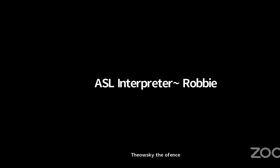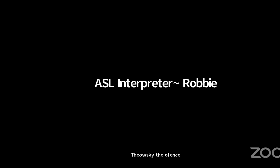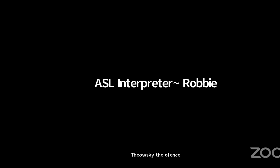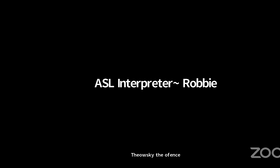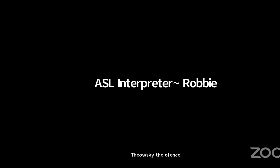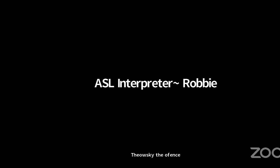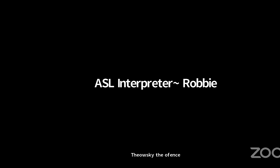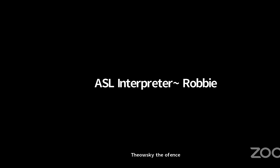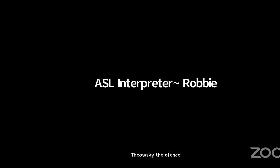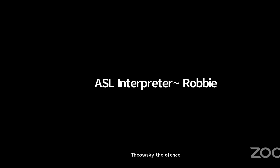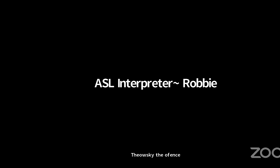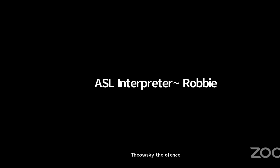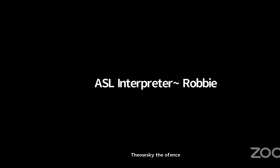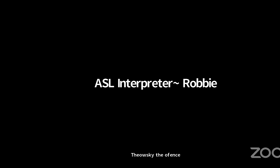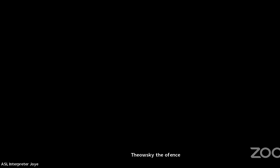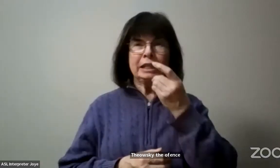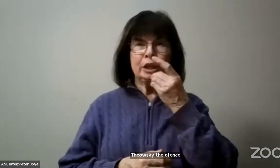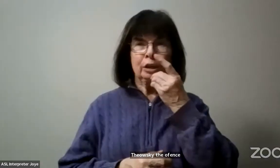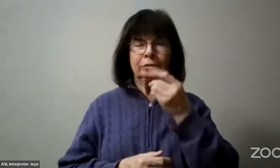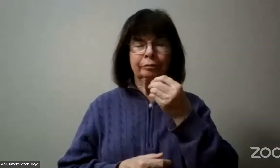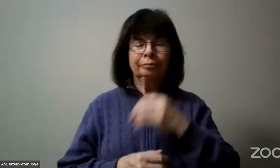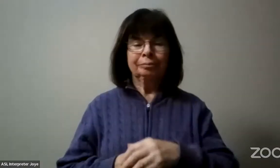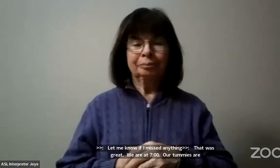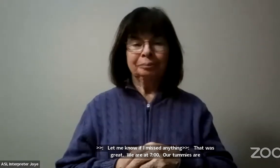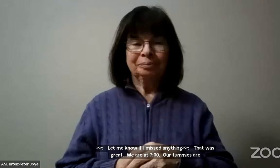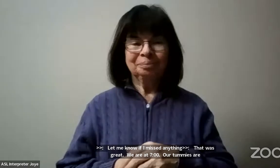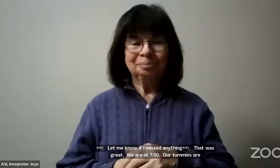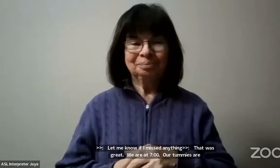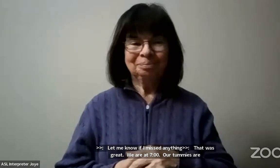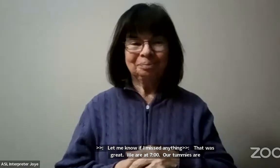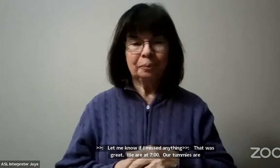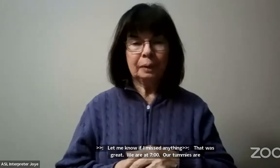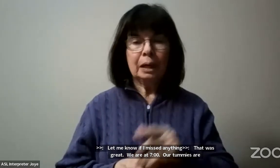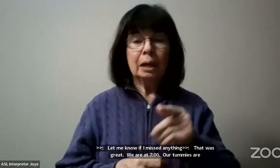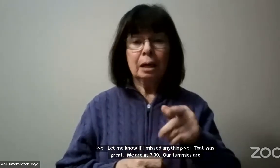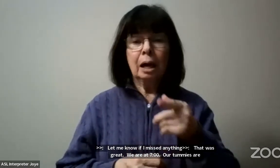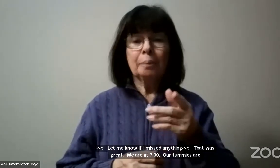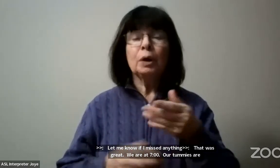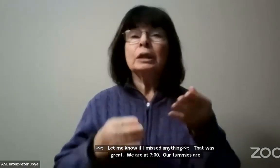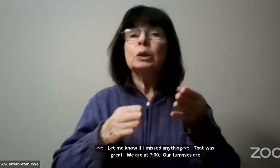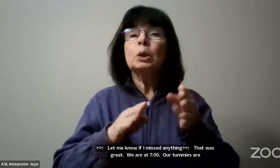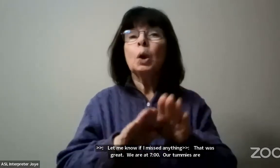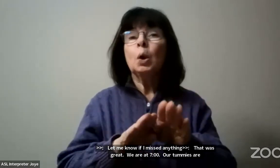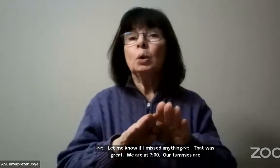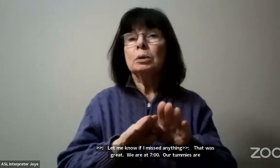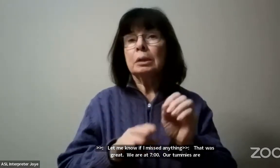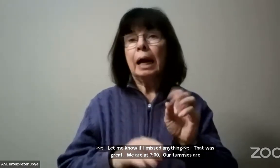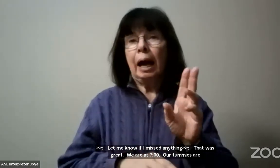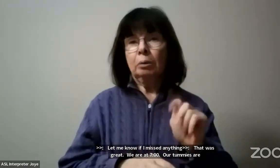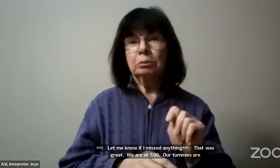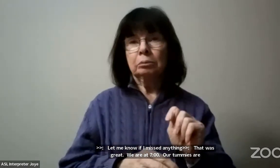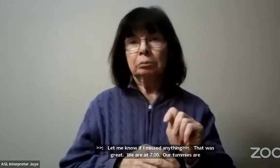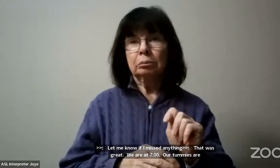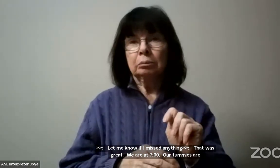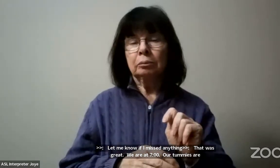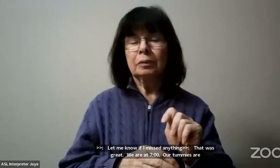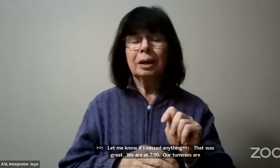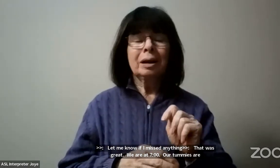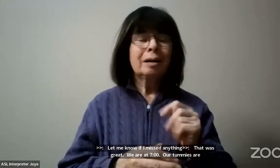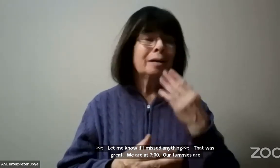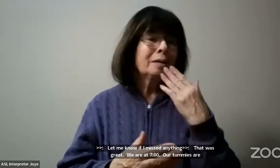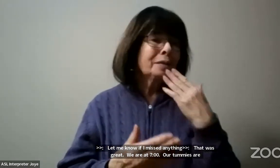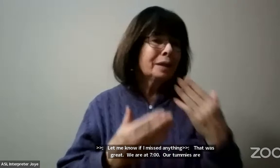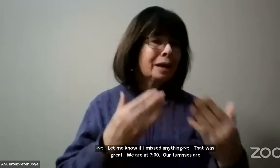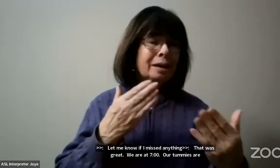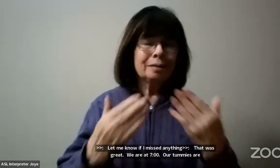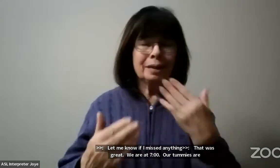folks haven't had dinner yet, and so I'm just gonna close this out here. I want to